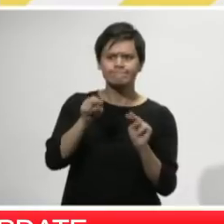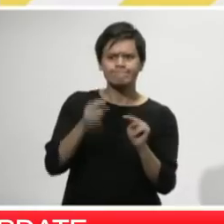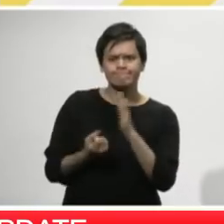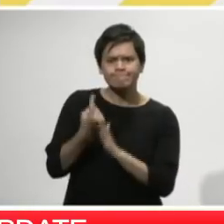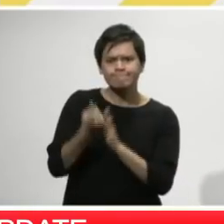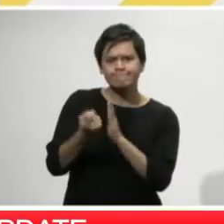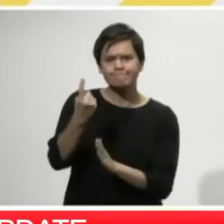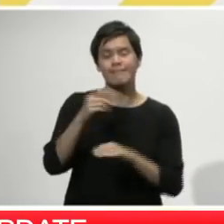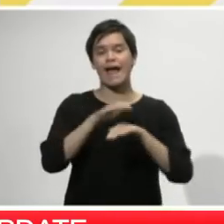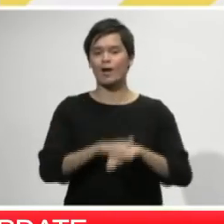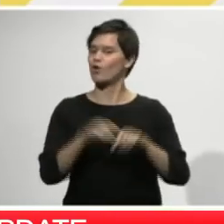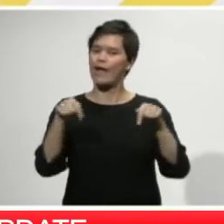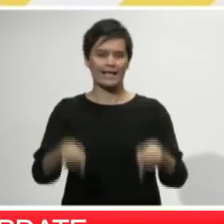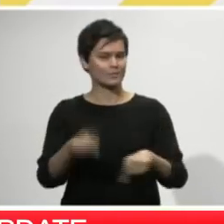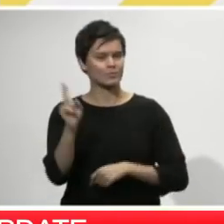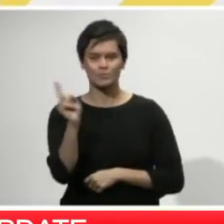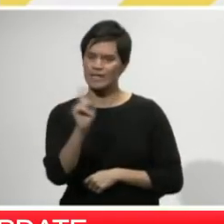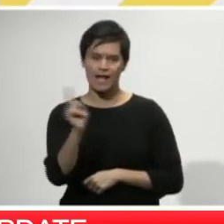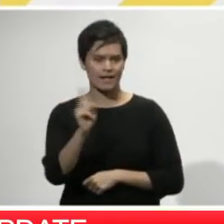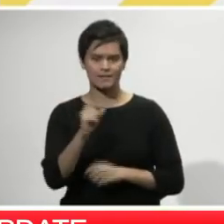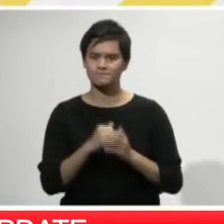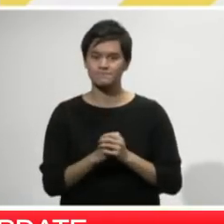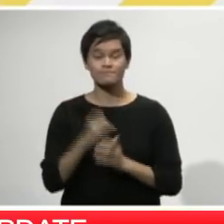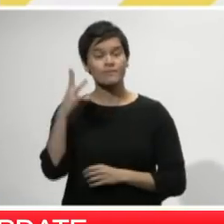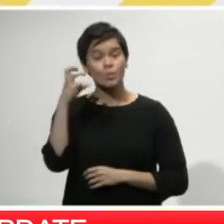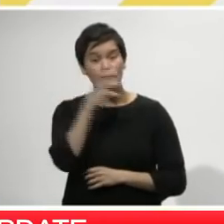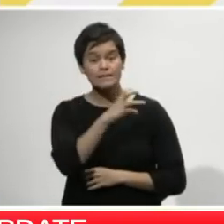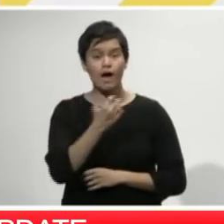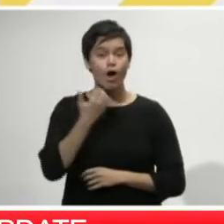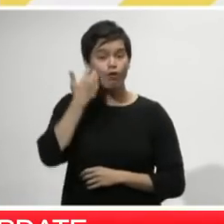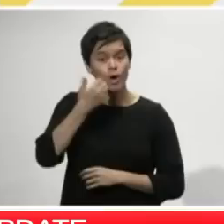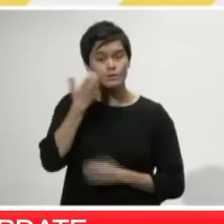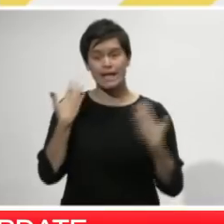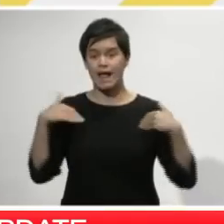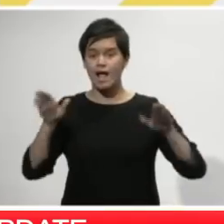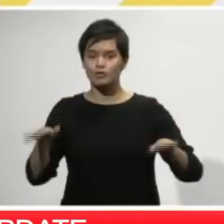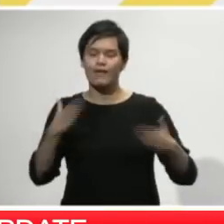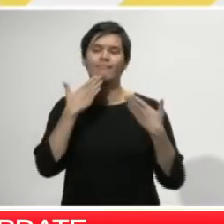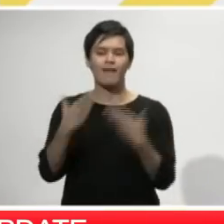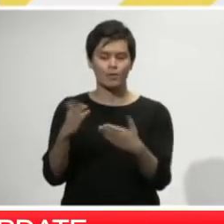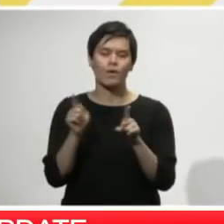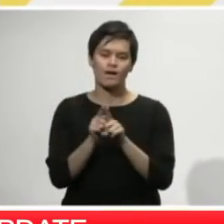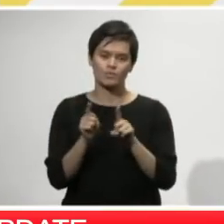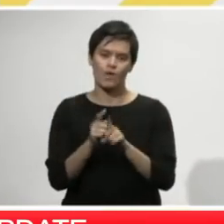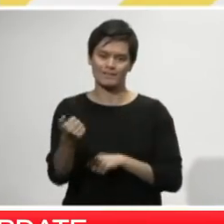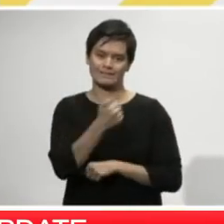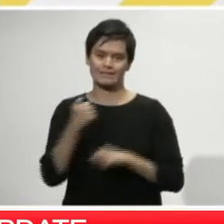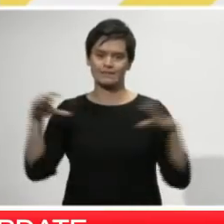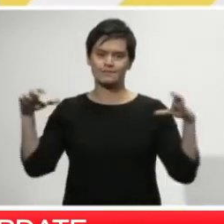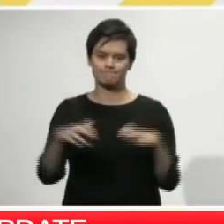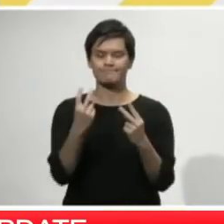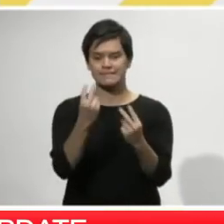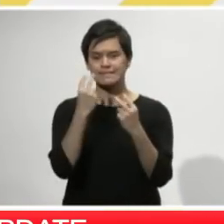frequently, although Ellen is not here at the moment, Wenda, Rosie and Angela as well. Some of the phrases that